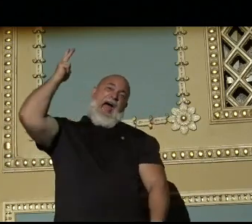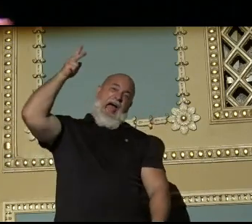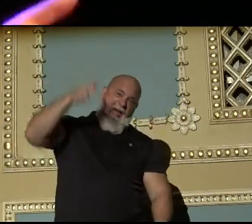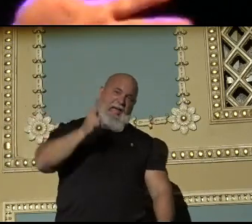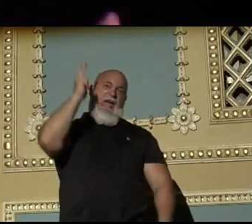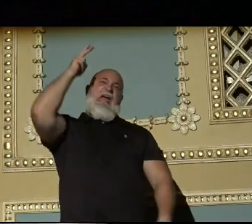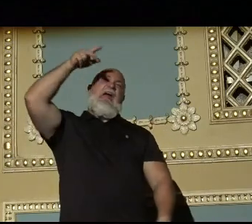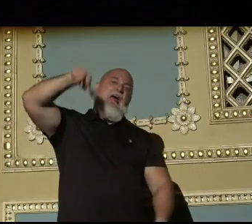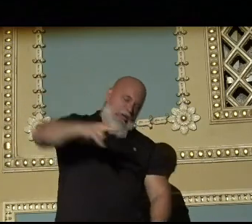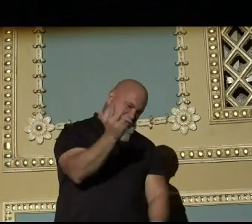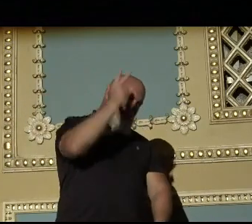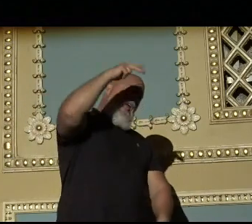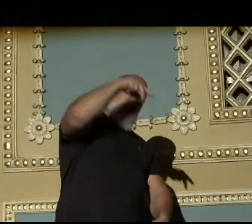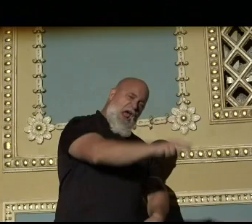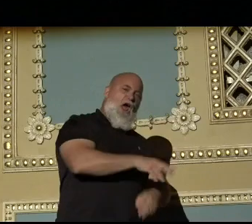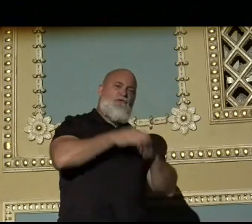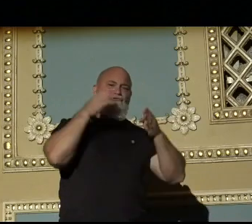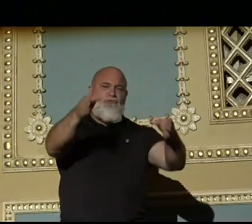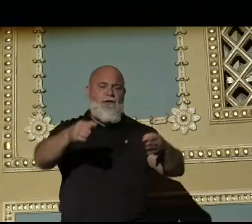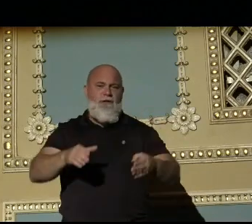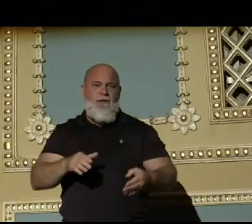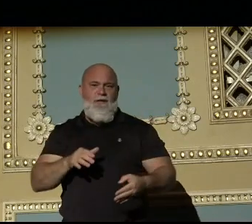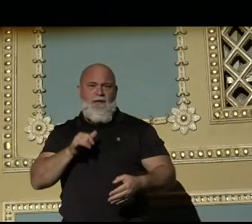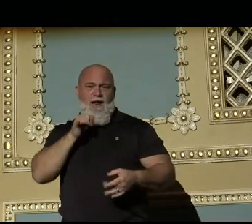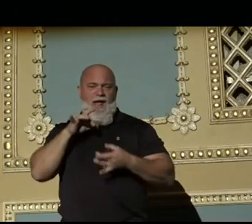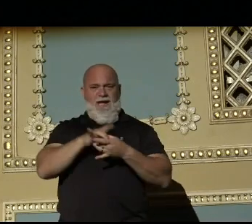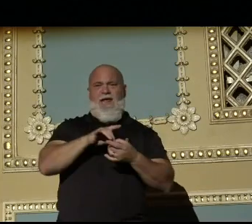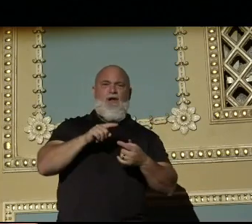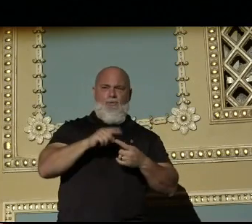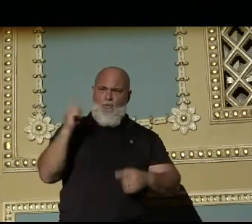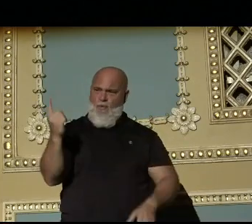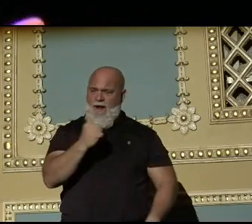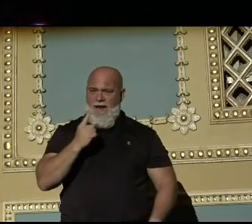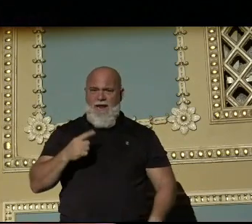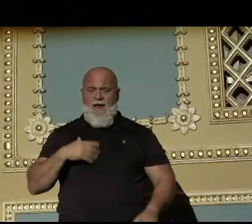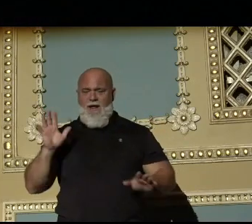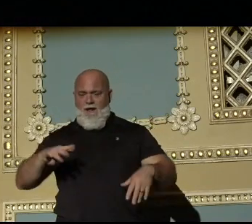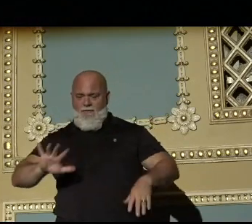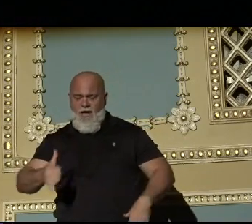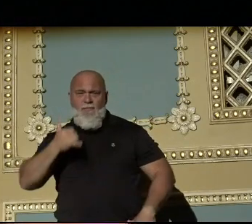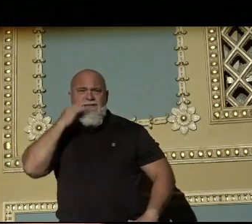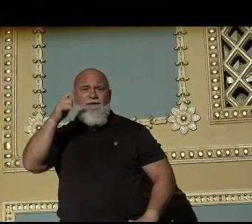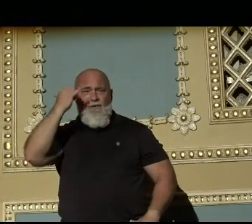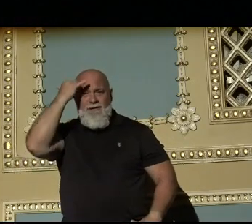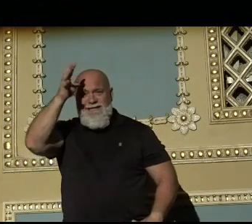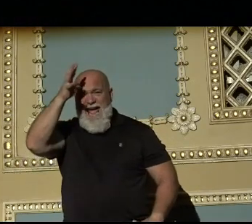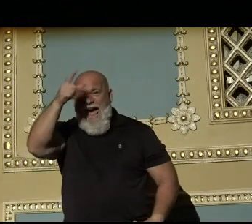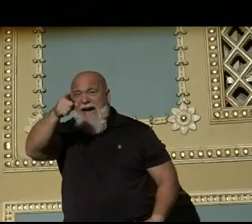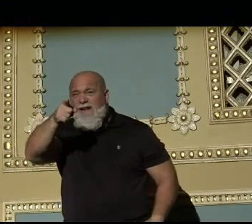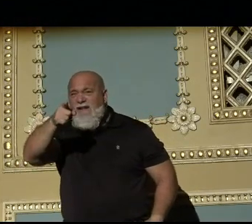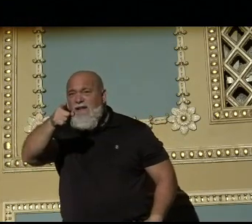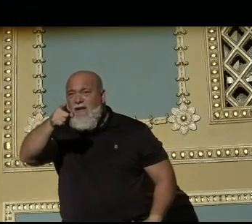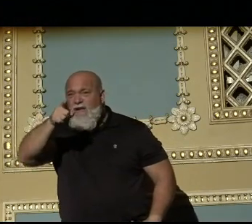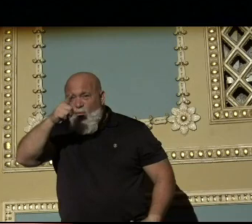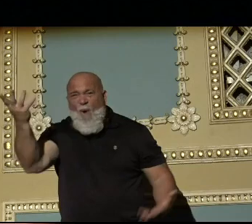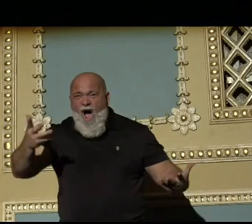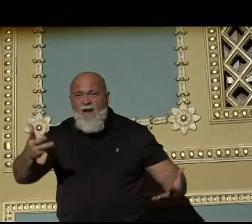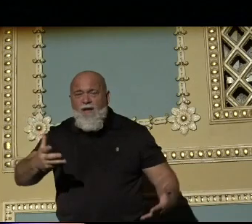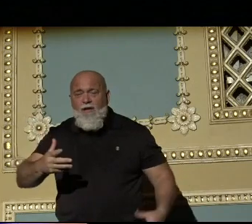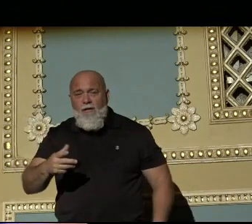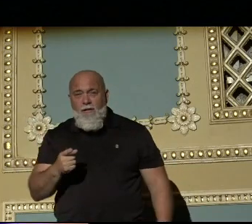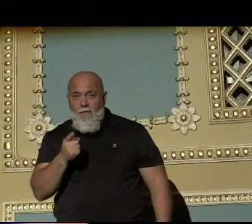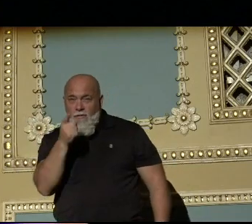curb, onto the street, not even connected to the roundabout. Then I picked up my cell phone, I called my dad, and I was like, hey, Dad. And he's like, yeah, what? Are you